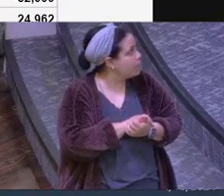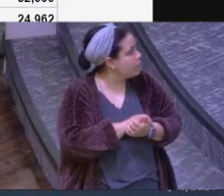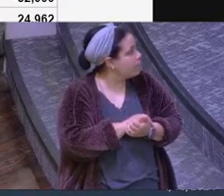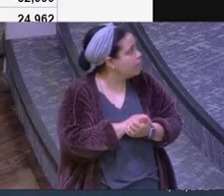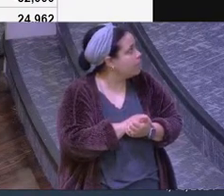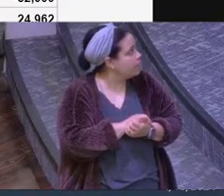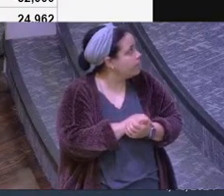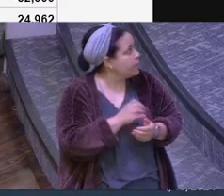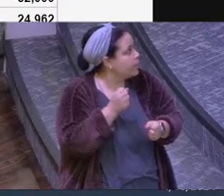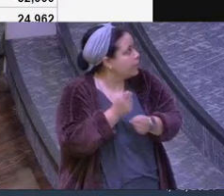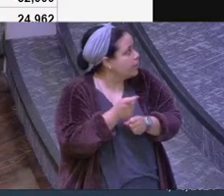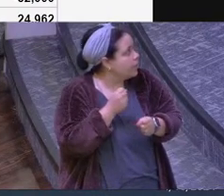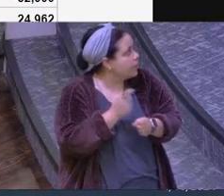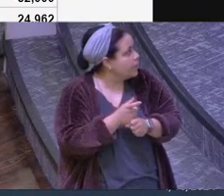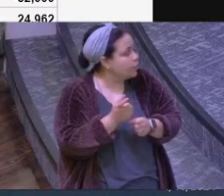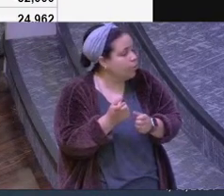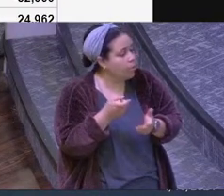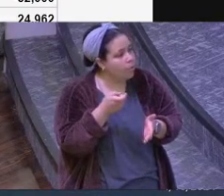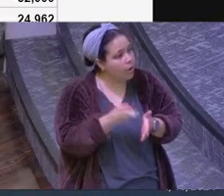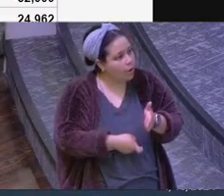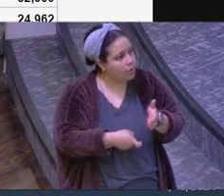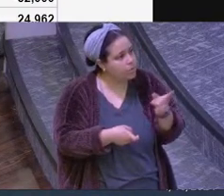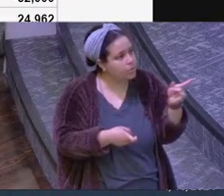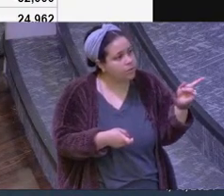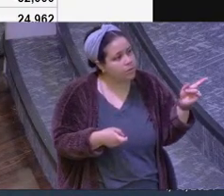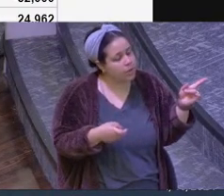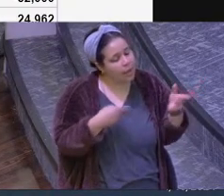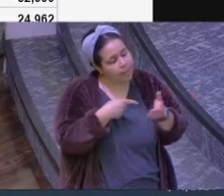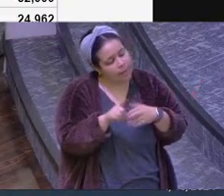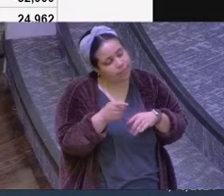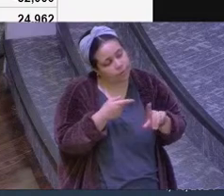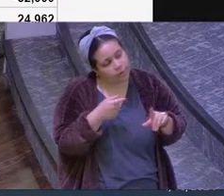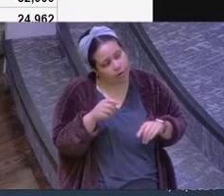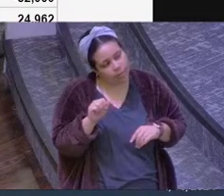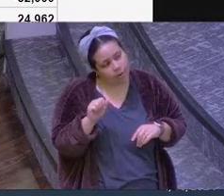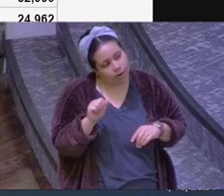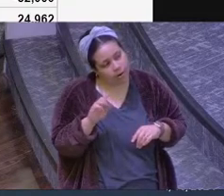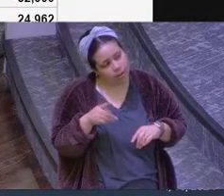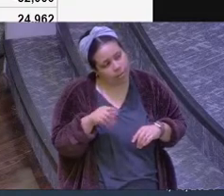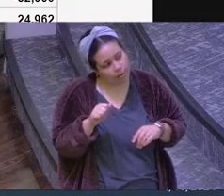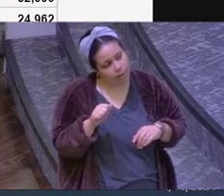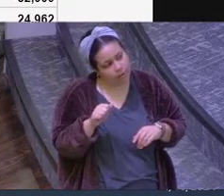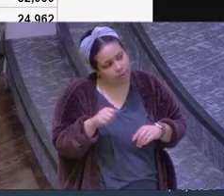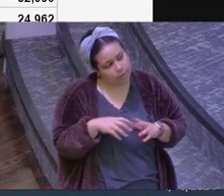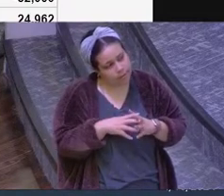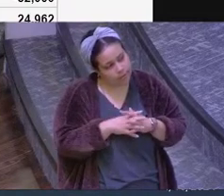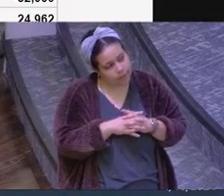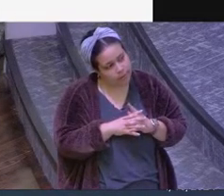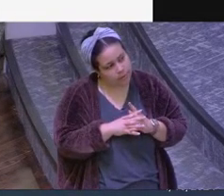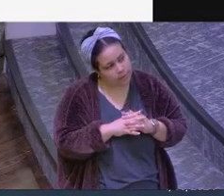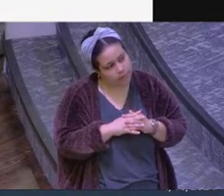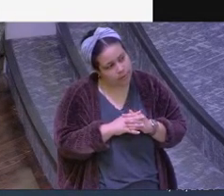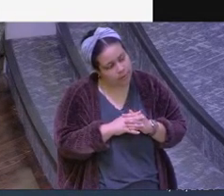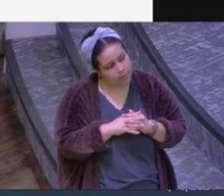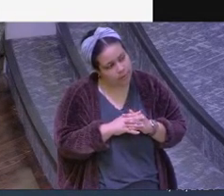cost of that. Again, that was paid for out of ARPA in FY24.